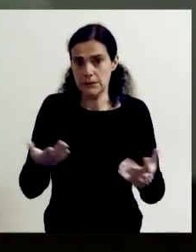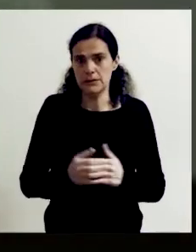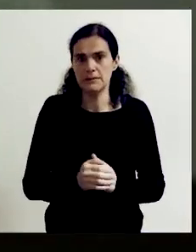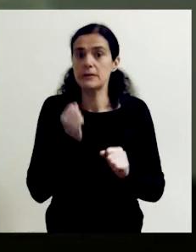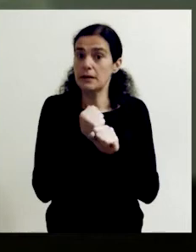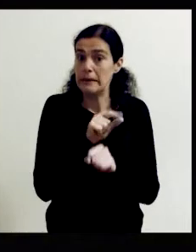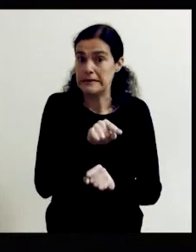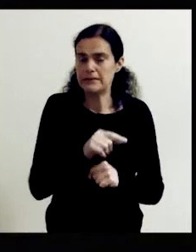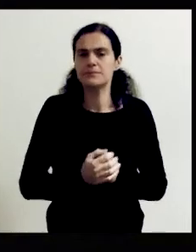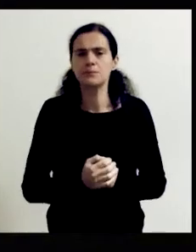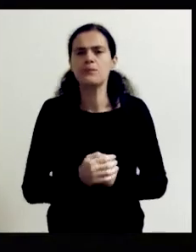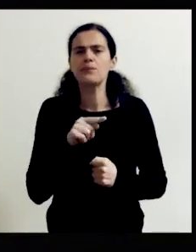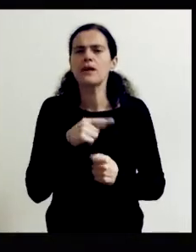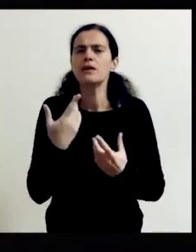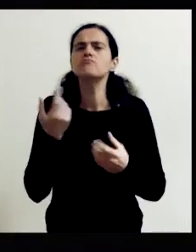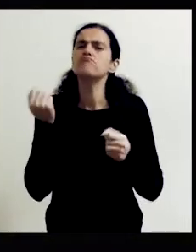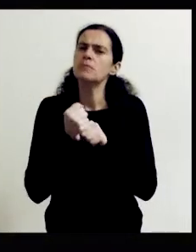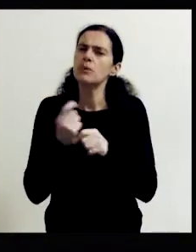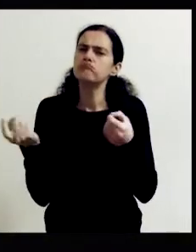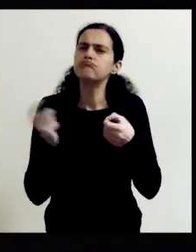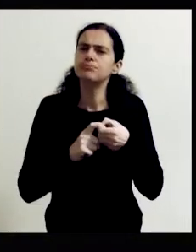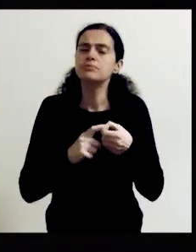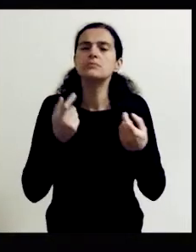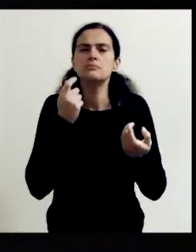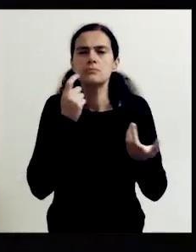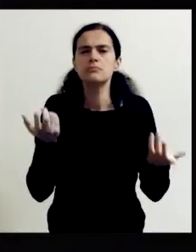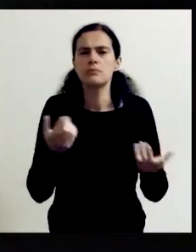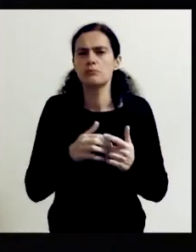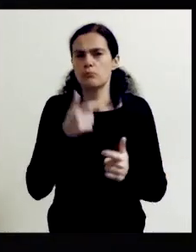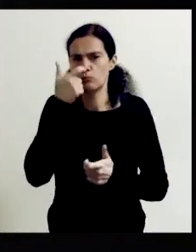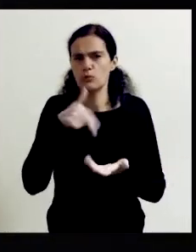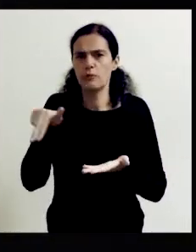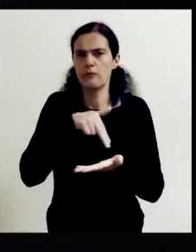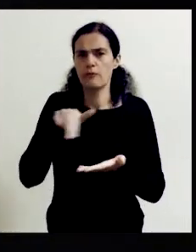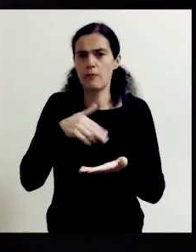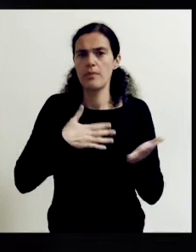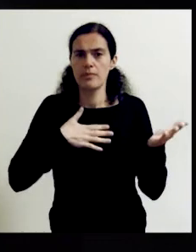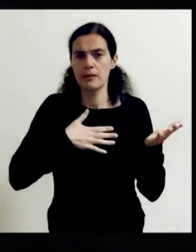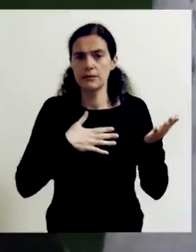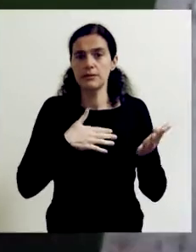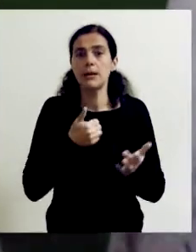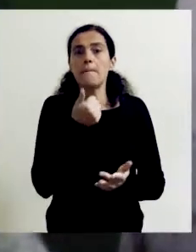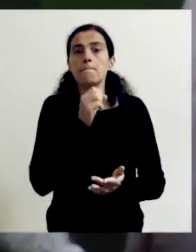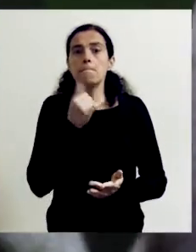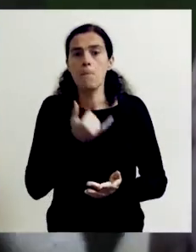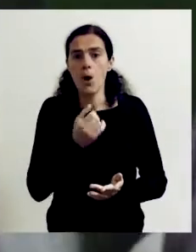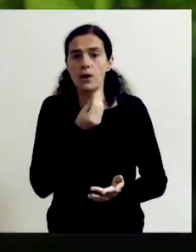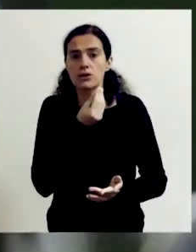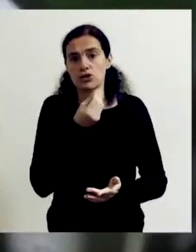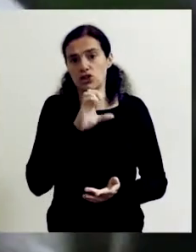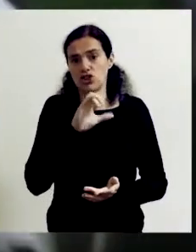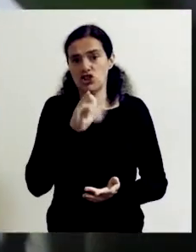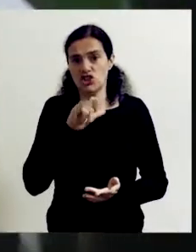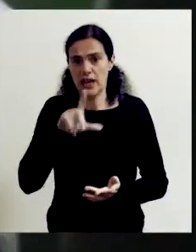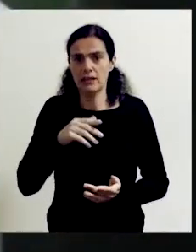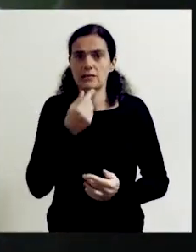this work, KORAKRIT has collaborated with the performer, the dancer, boy child, whom